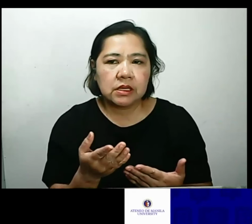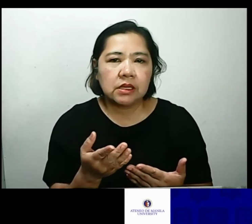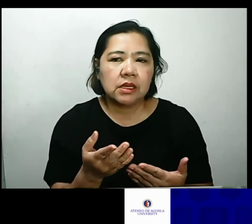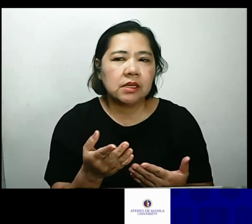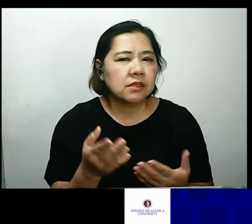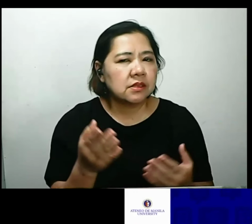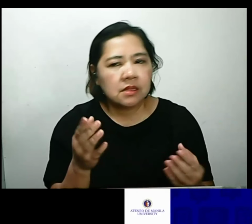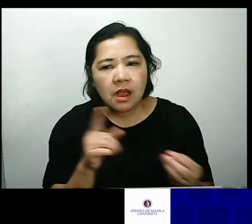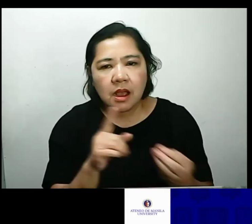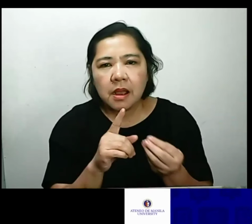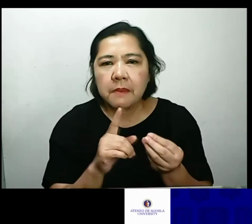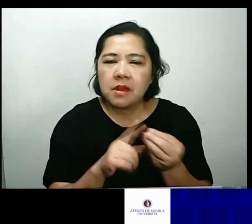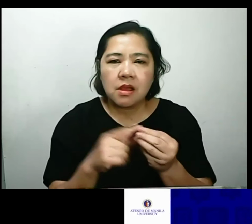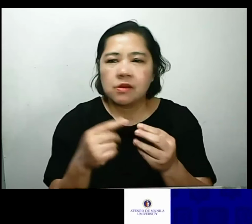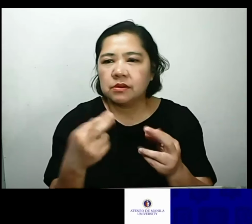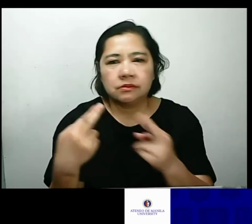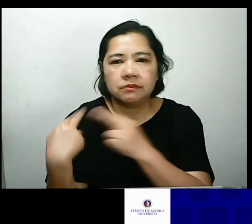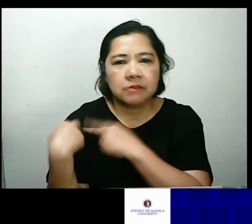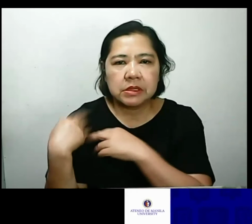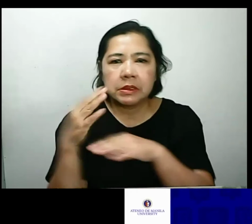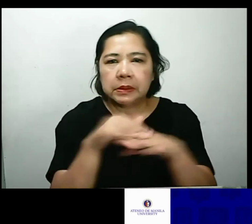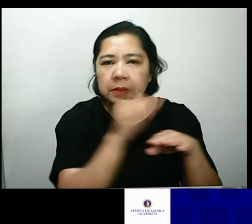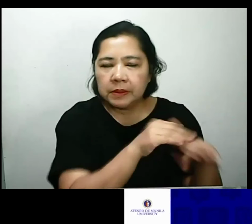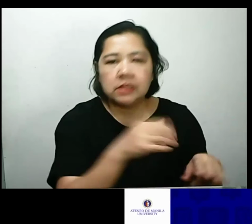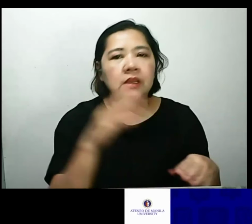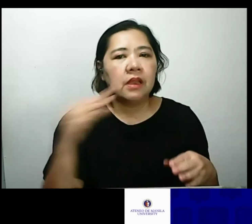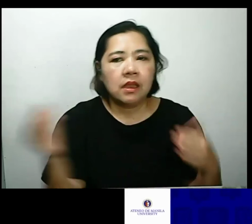accountability from and leadership and